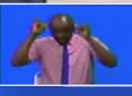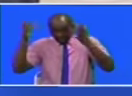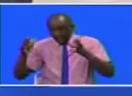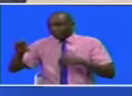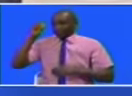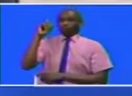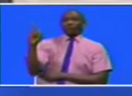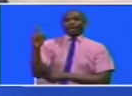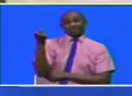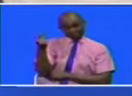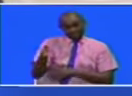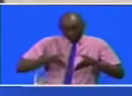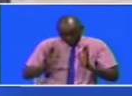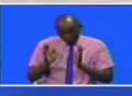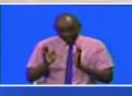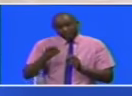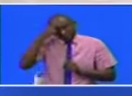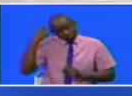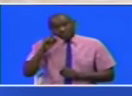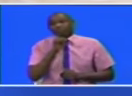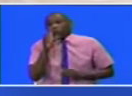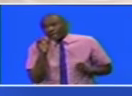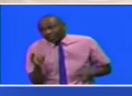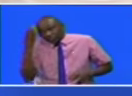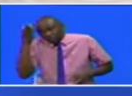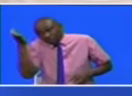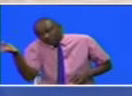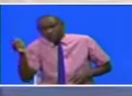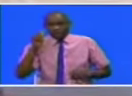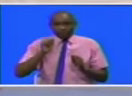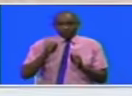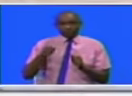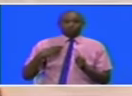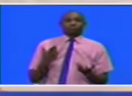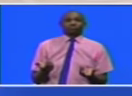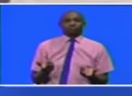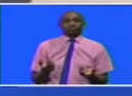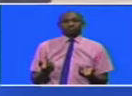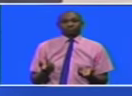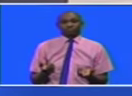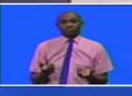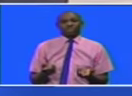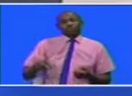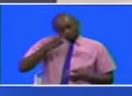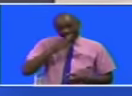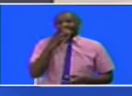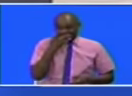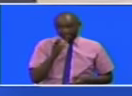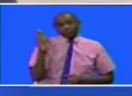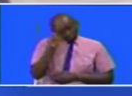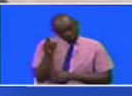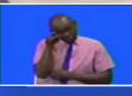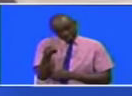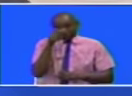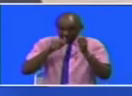take the one that has delivered, because you are not sure if the other one can attract a bull. We have tasted Uhuru's milk, which